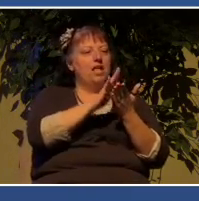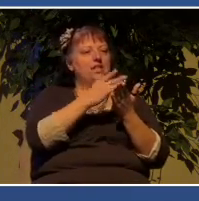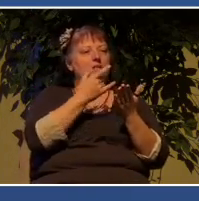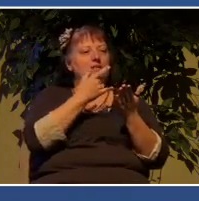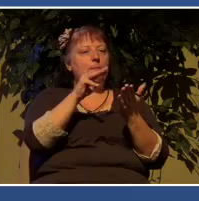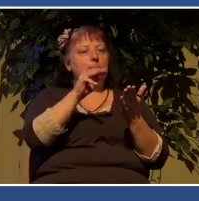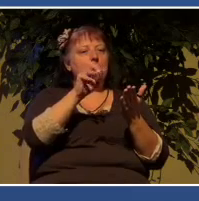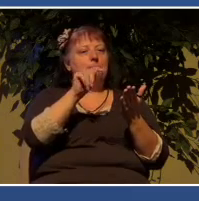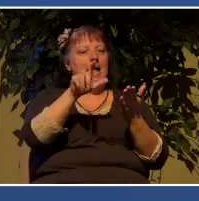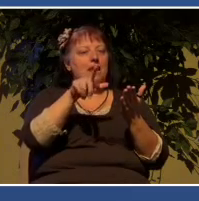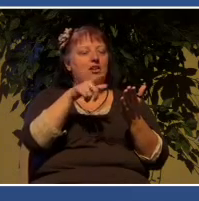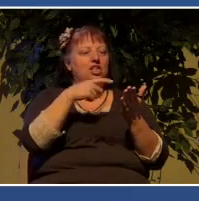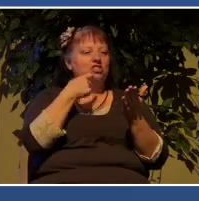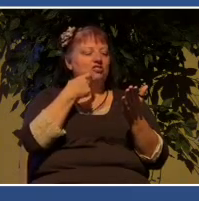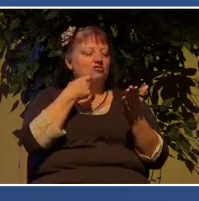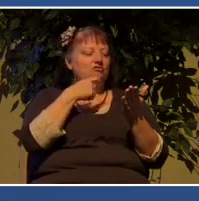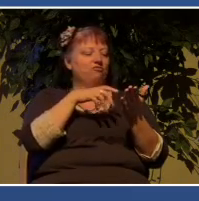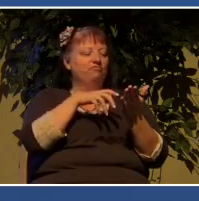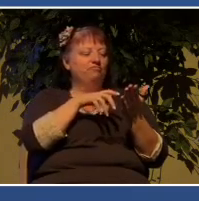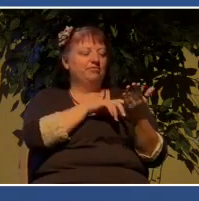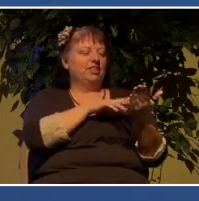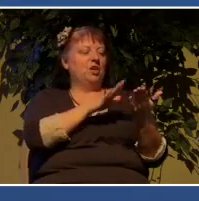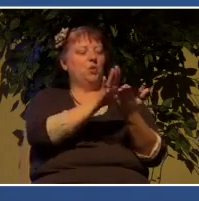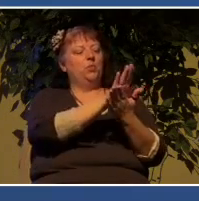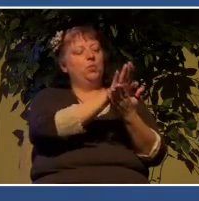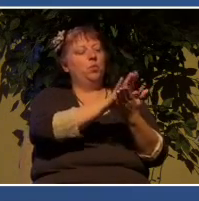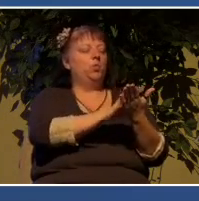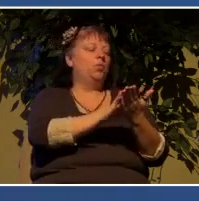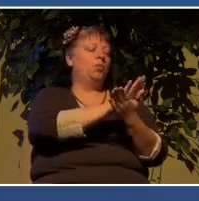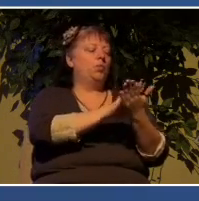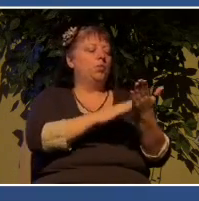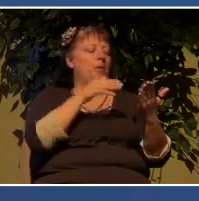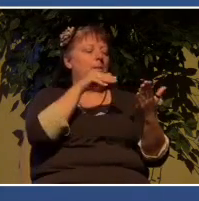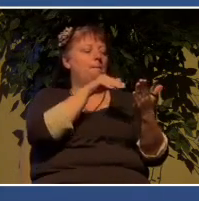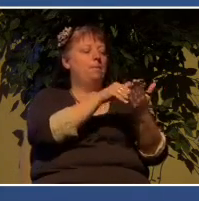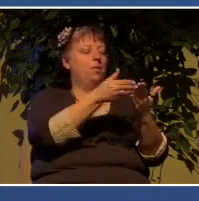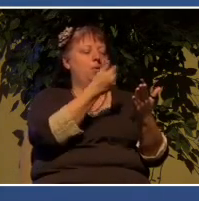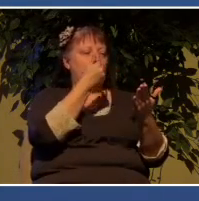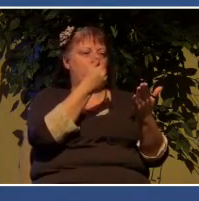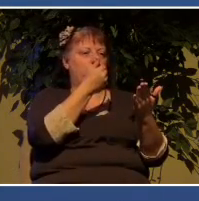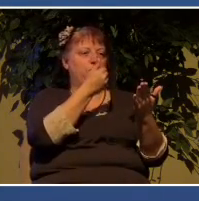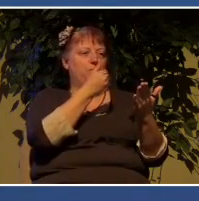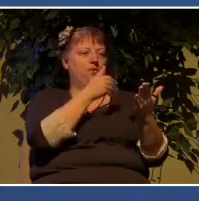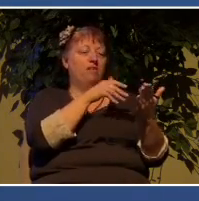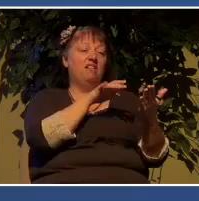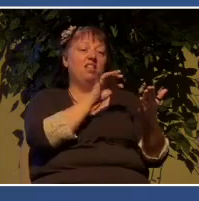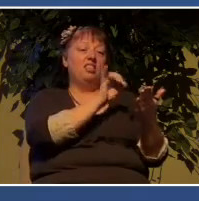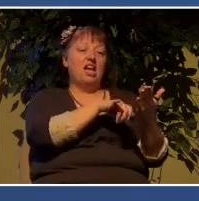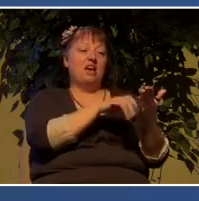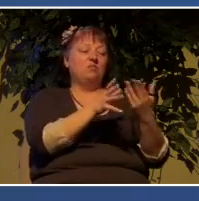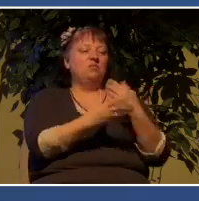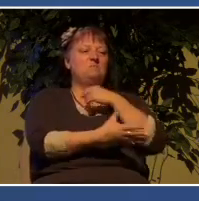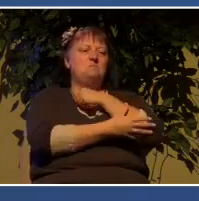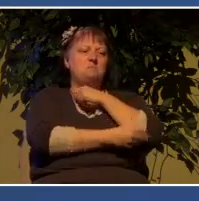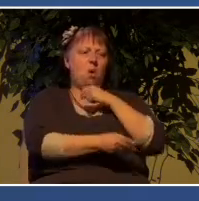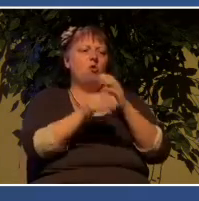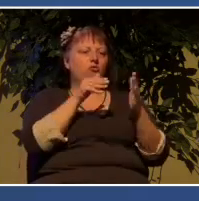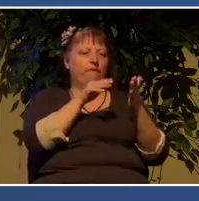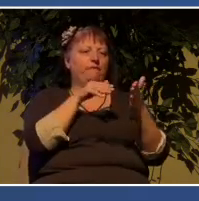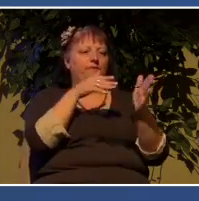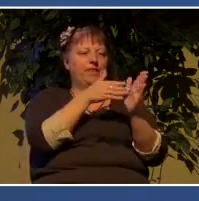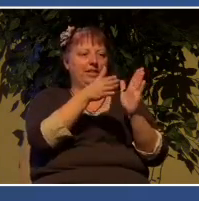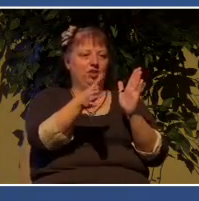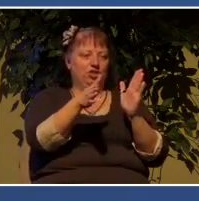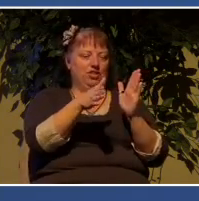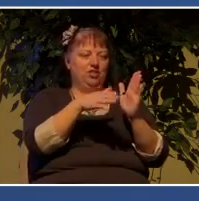reflection. Spiritual gifts are a poor reflection of eternity. They're a foretaste,